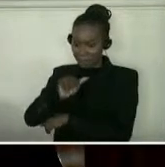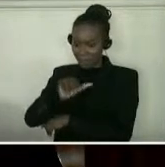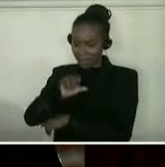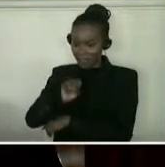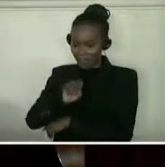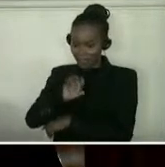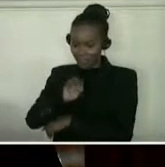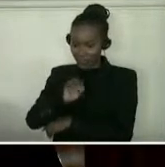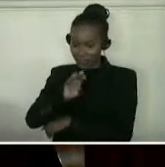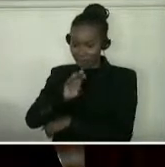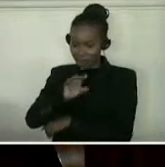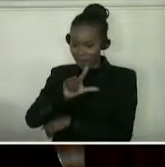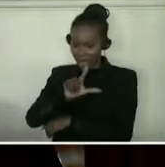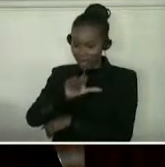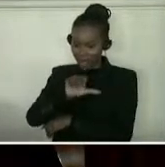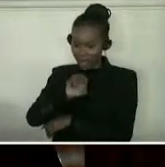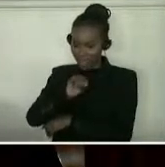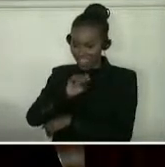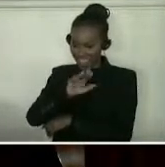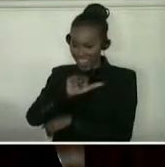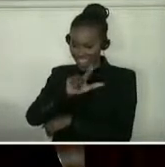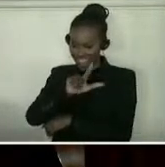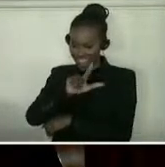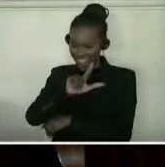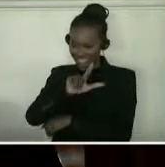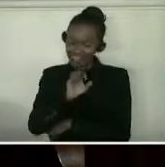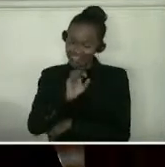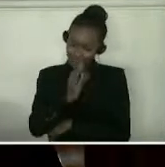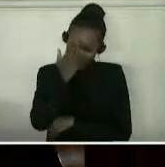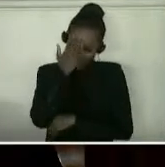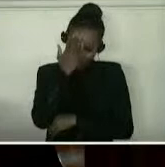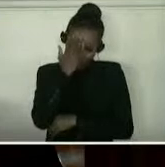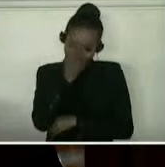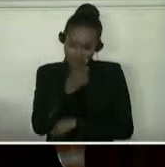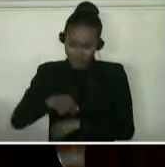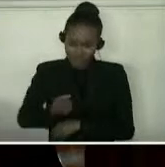i think we are happy now now you know there is a husband